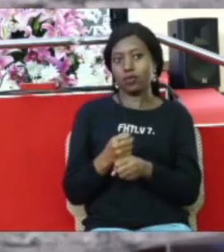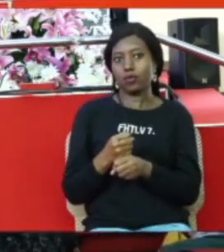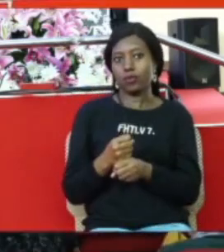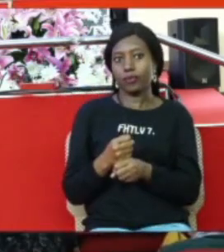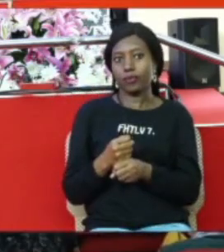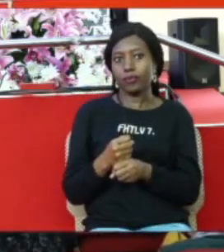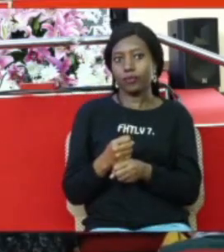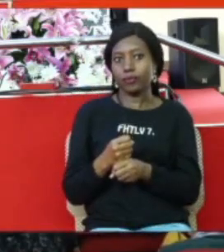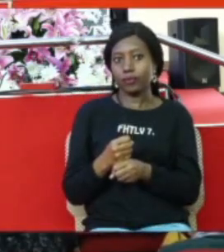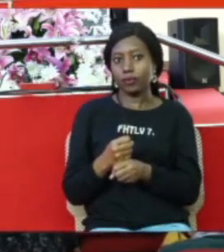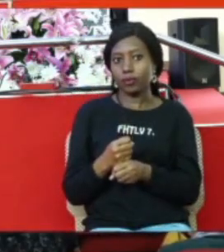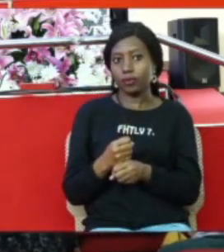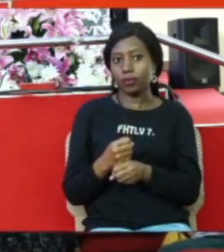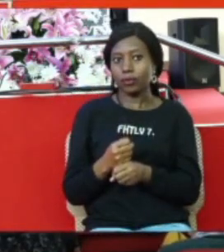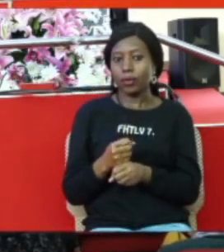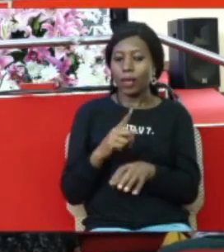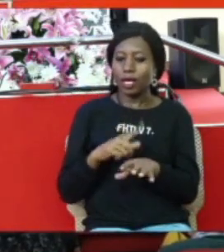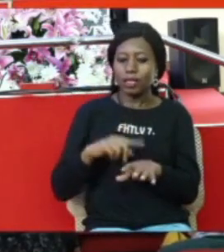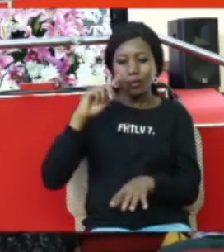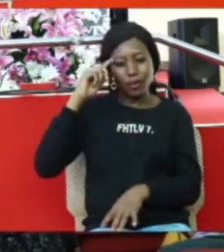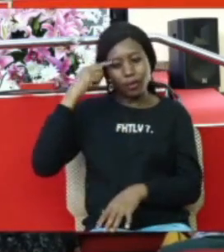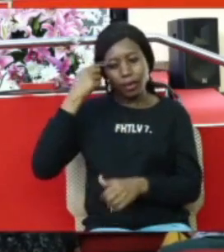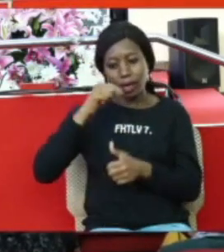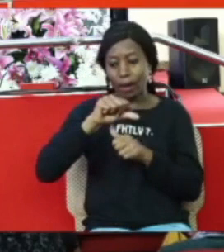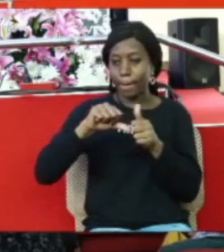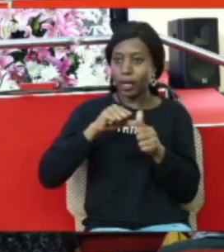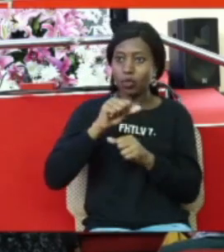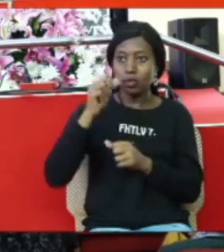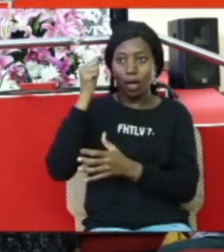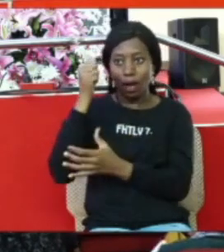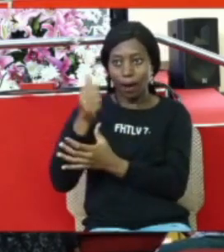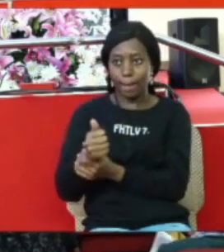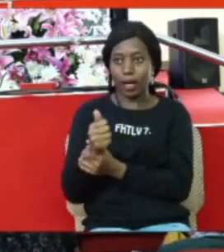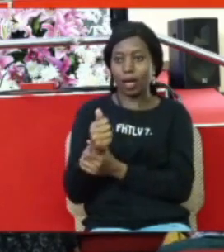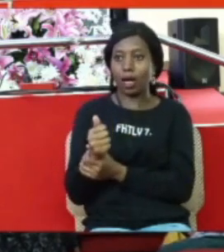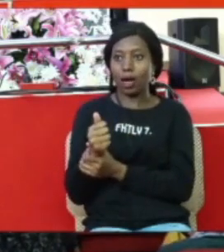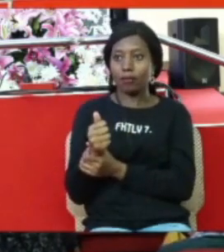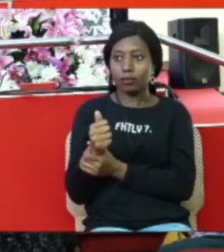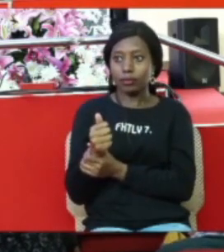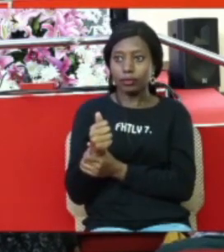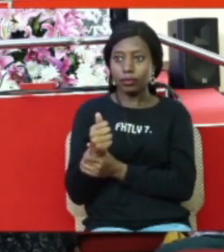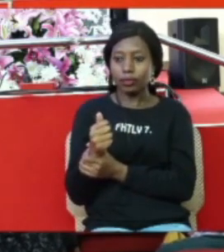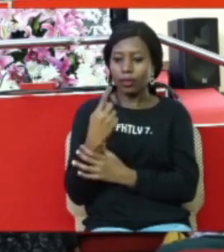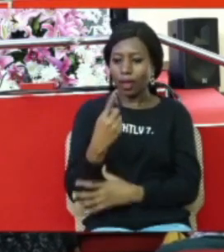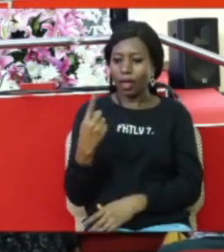perform. You know, when thinking about Abraham, one of the things that come to me is that every